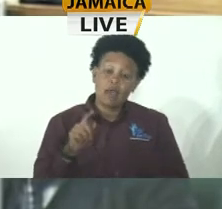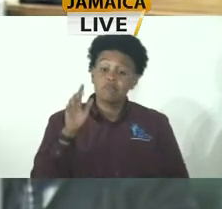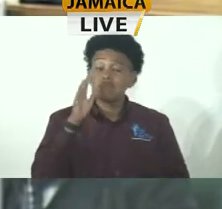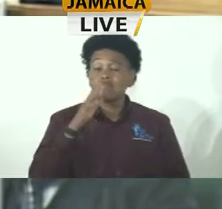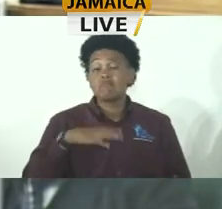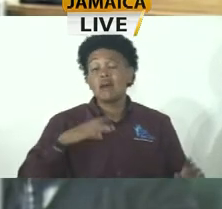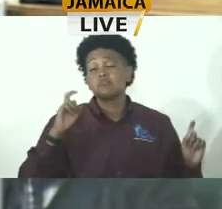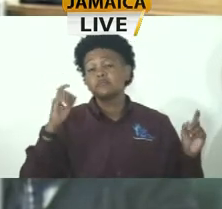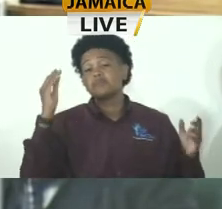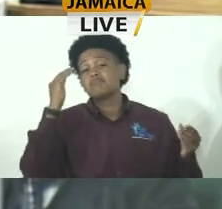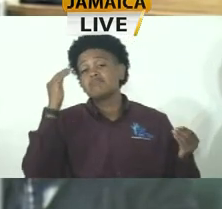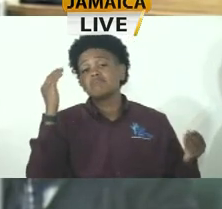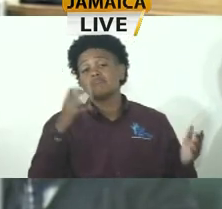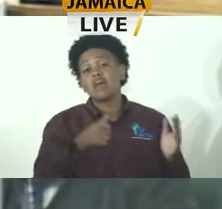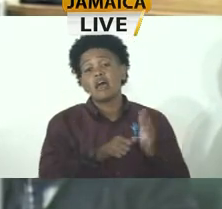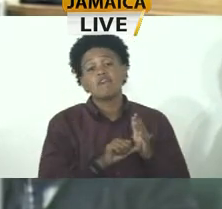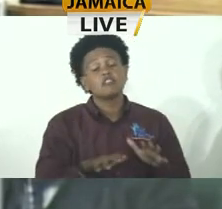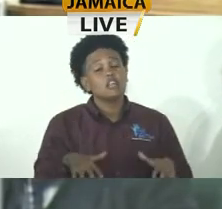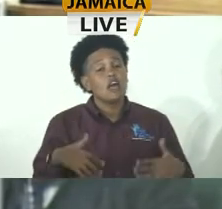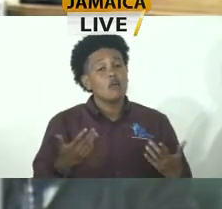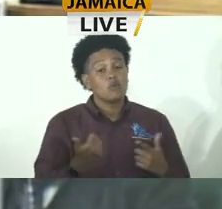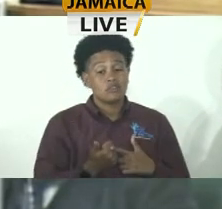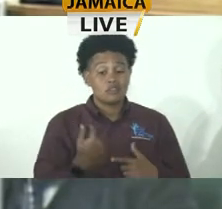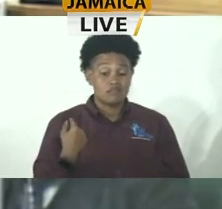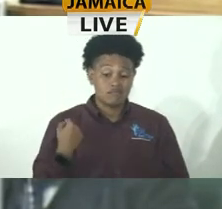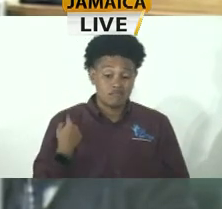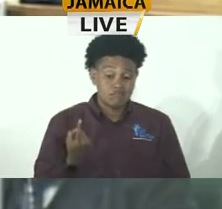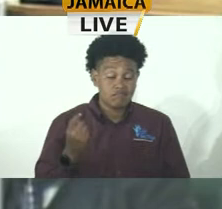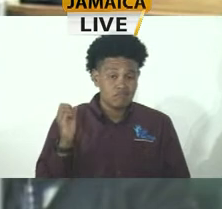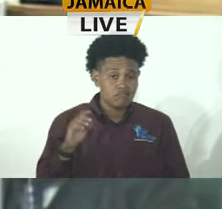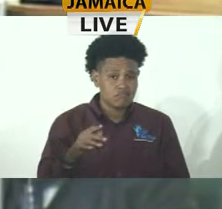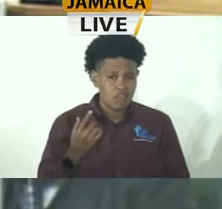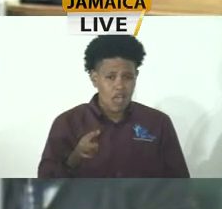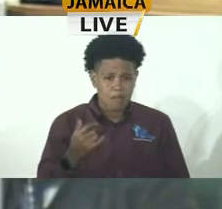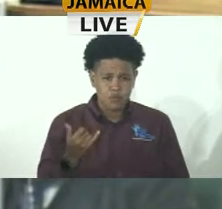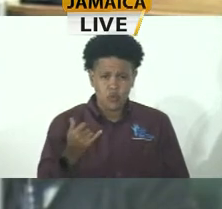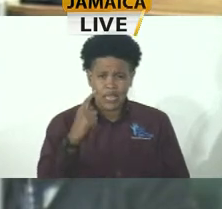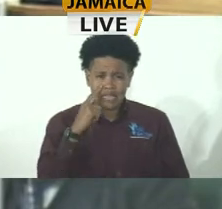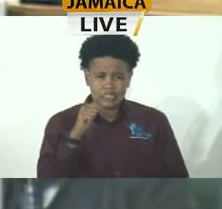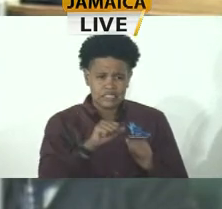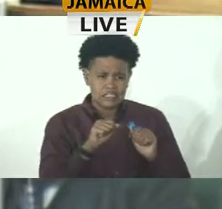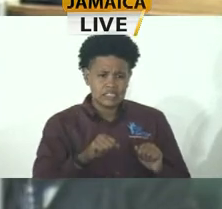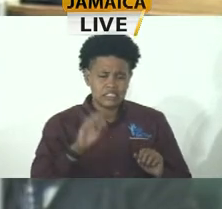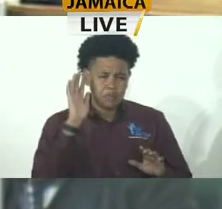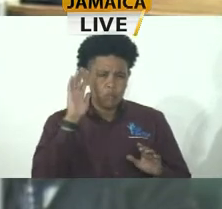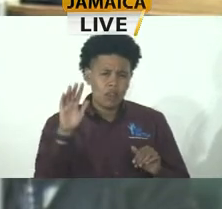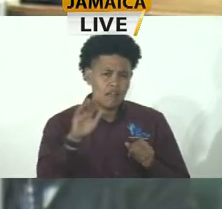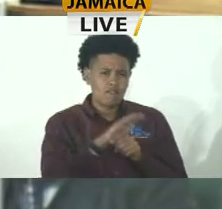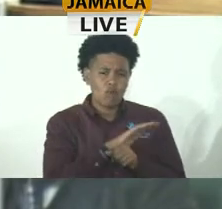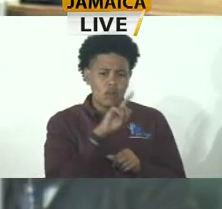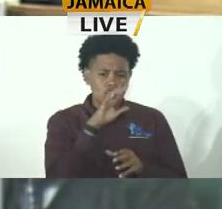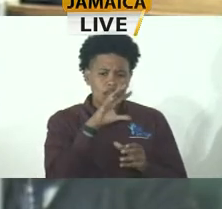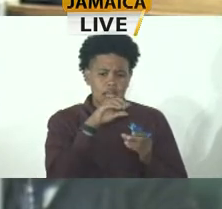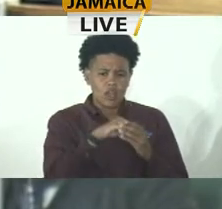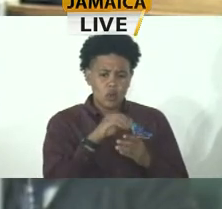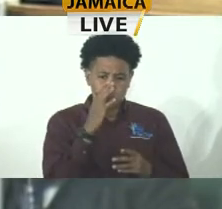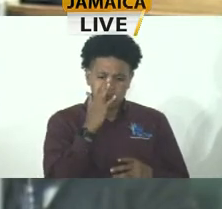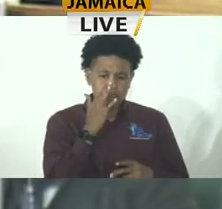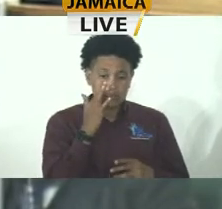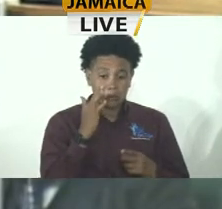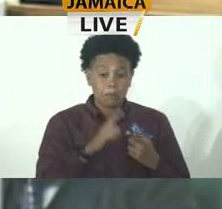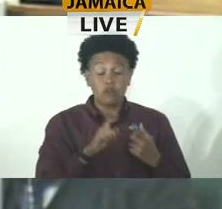emphasize that as has been the case to date the system will be fully inclusive and